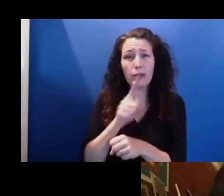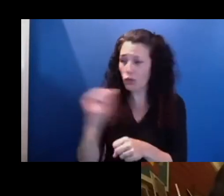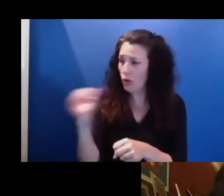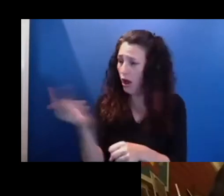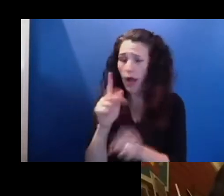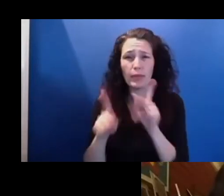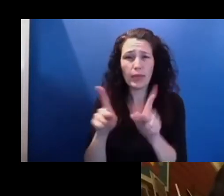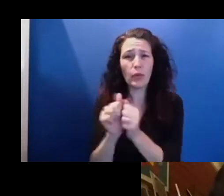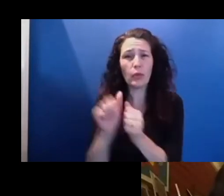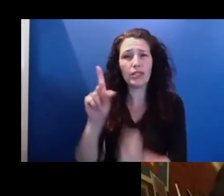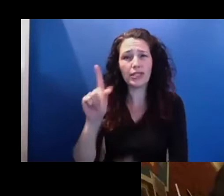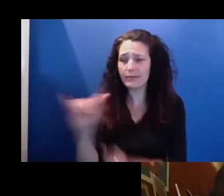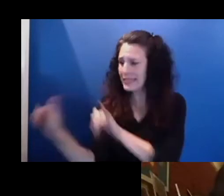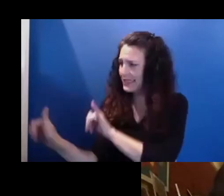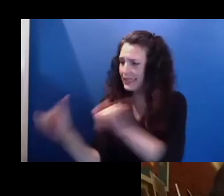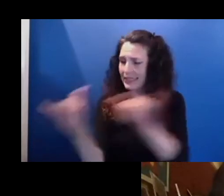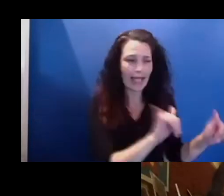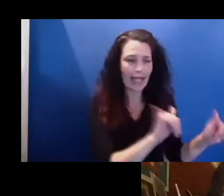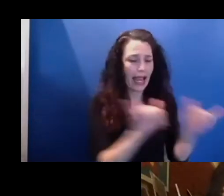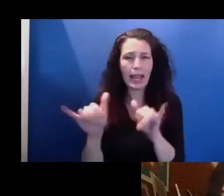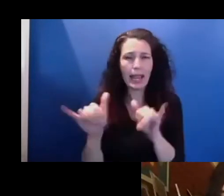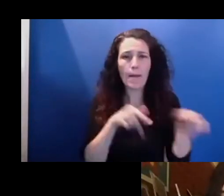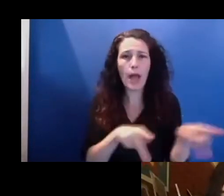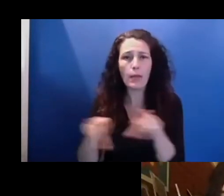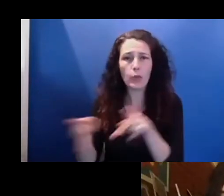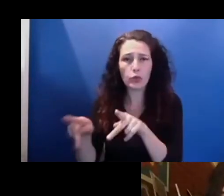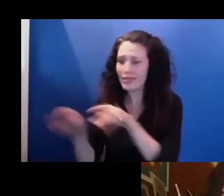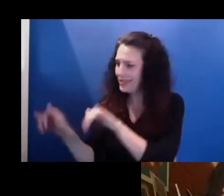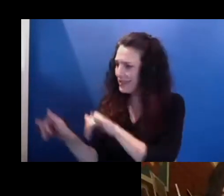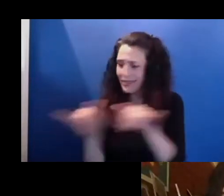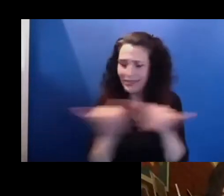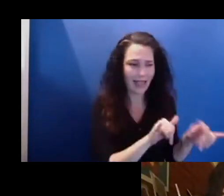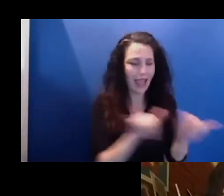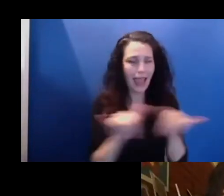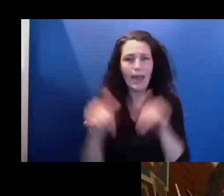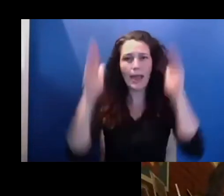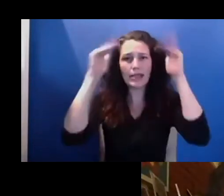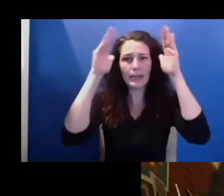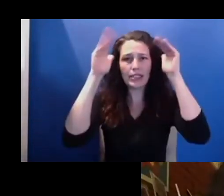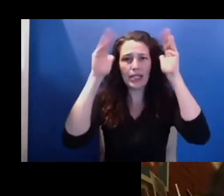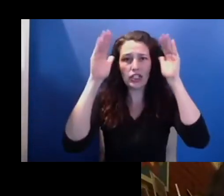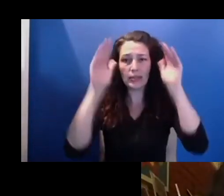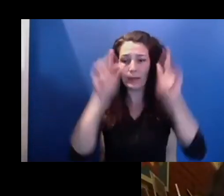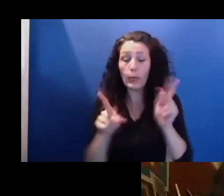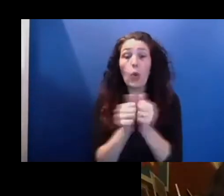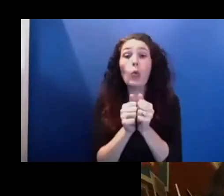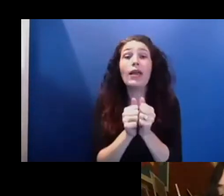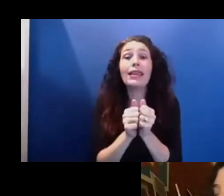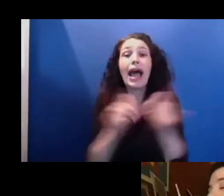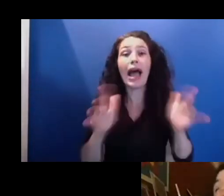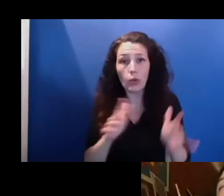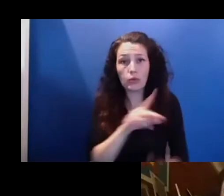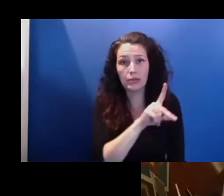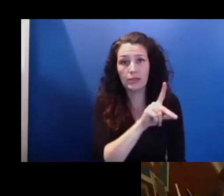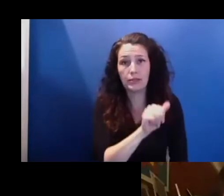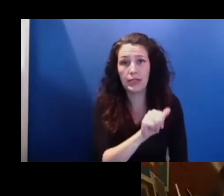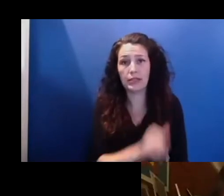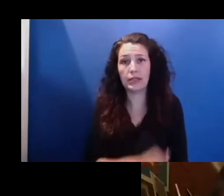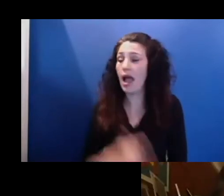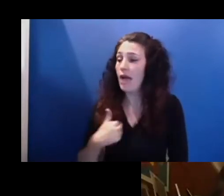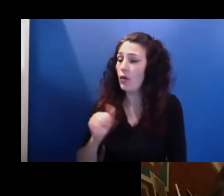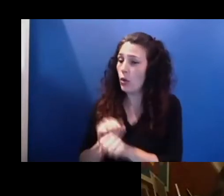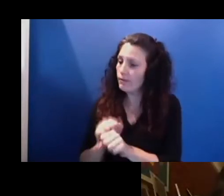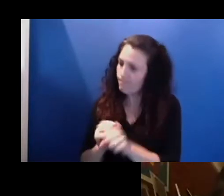the same opportunities and held to the same expectations as those without disabilities. Fortunately, I've worked alongside with